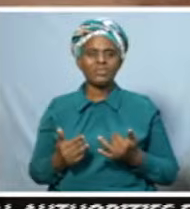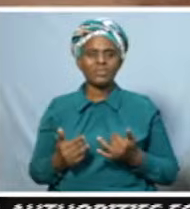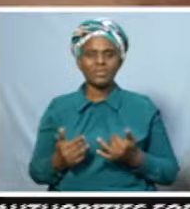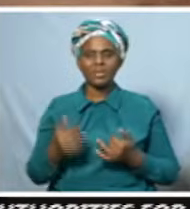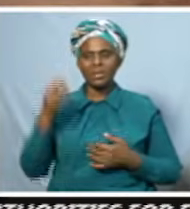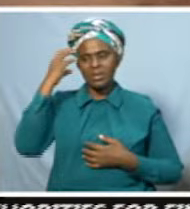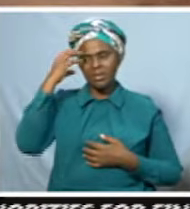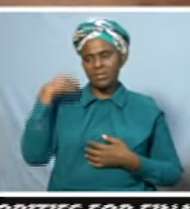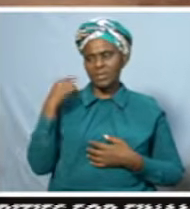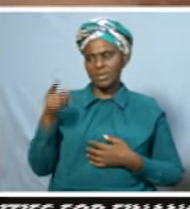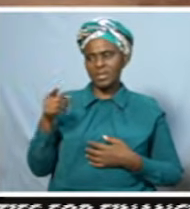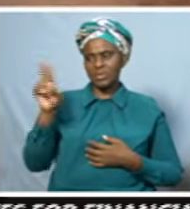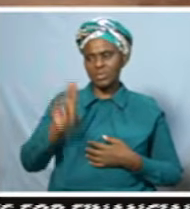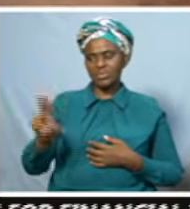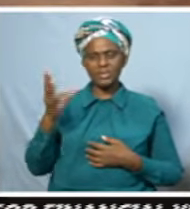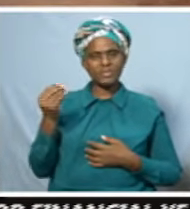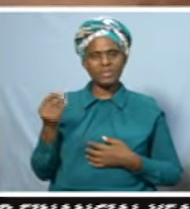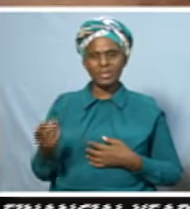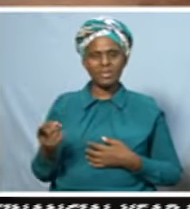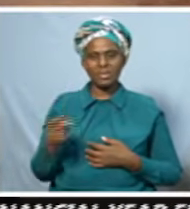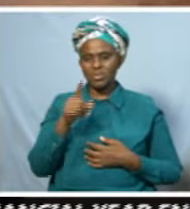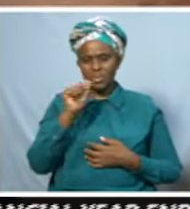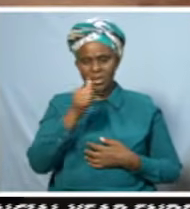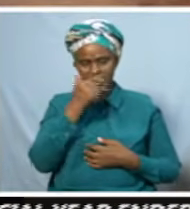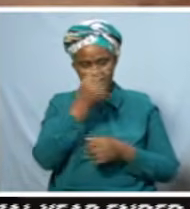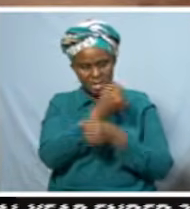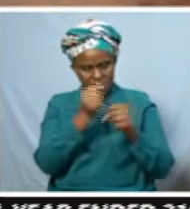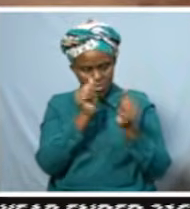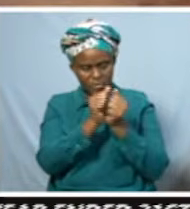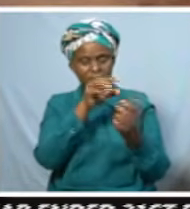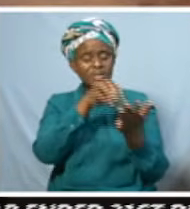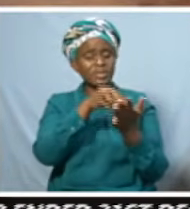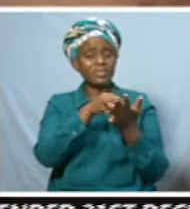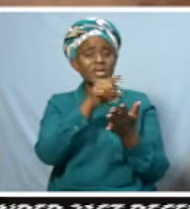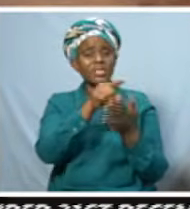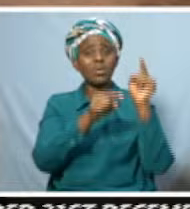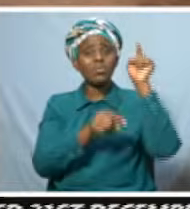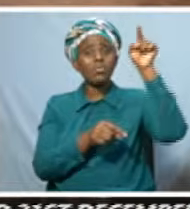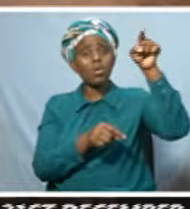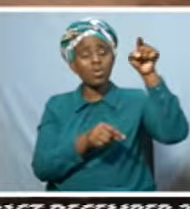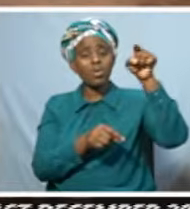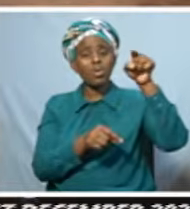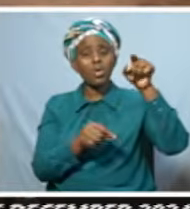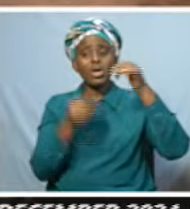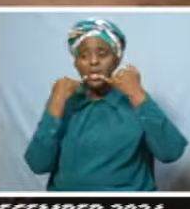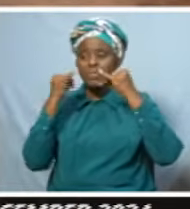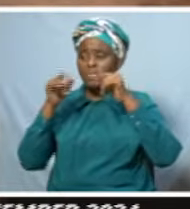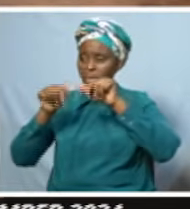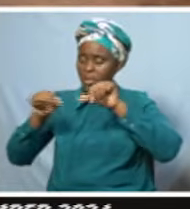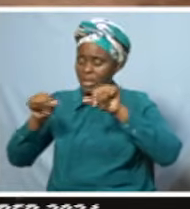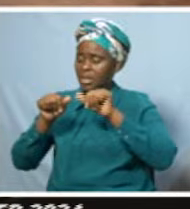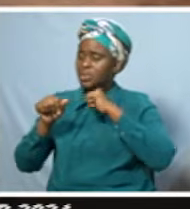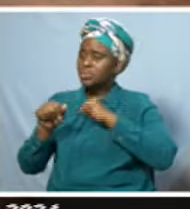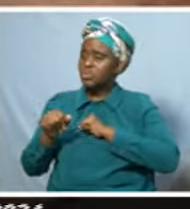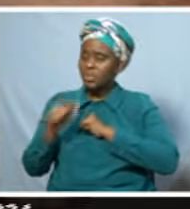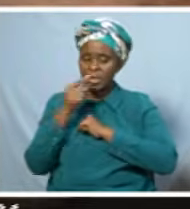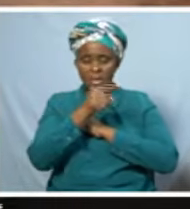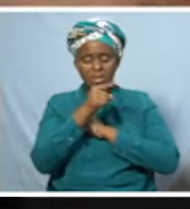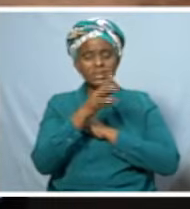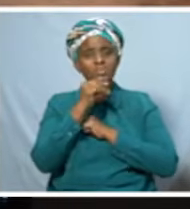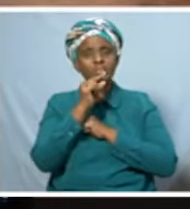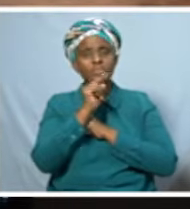the officer used the money. You could have dealt with this matter. Just tell the auditor, oh, this